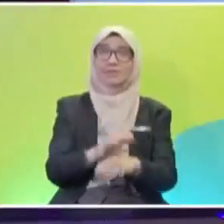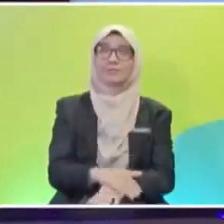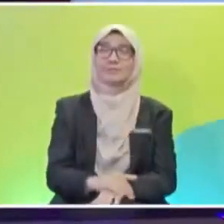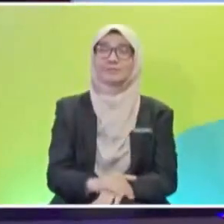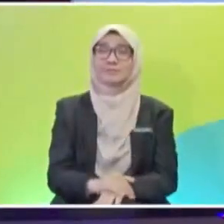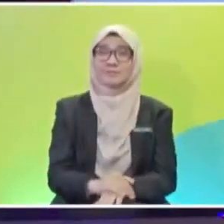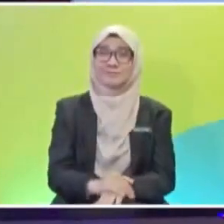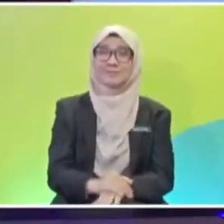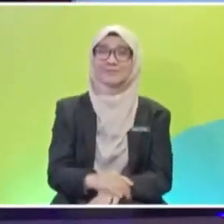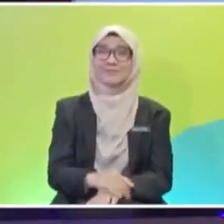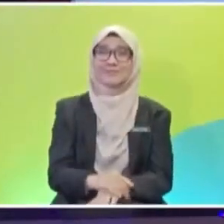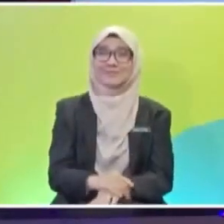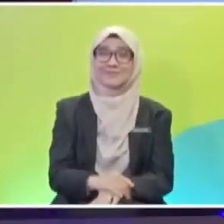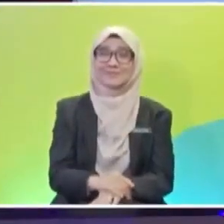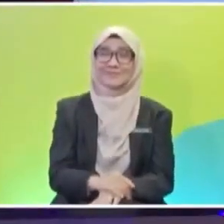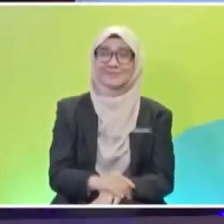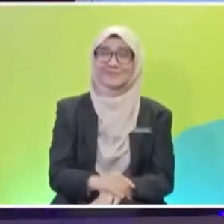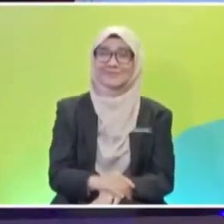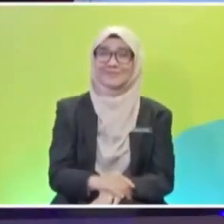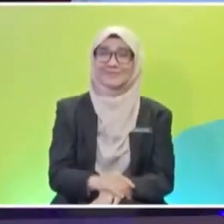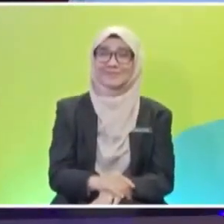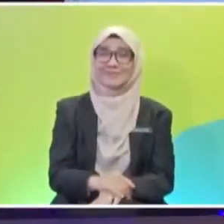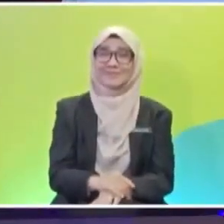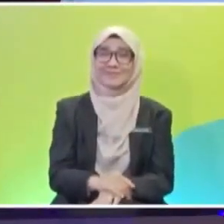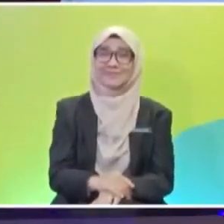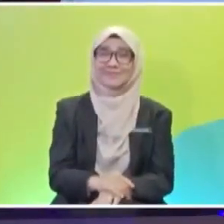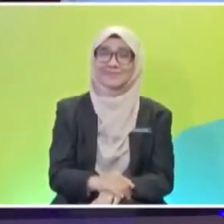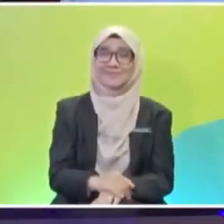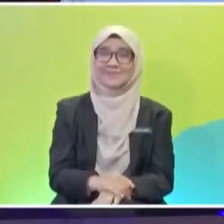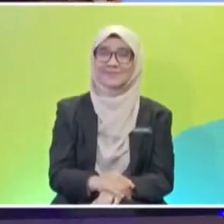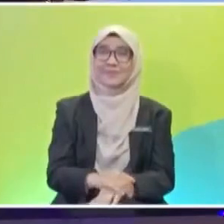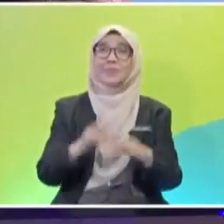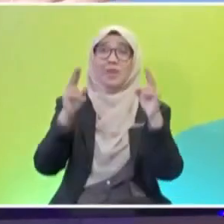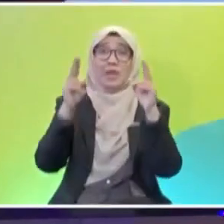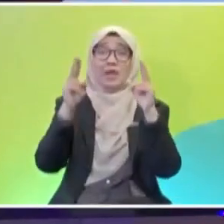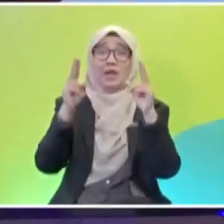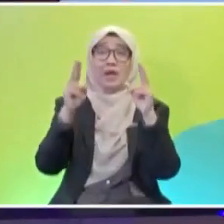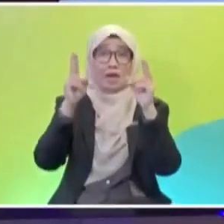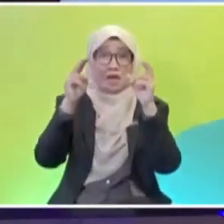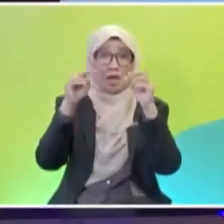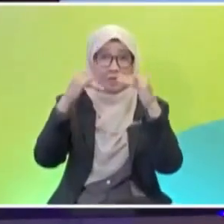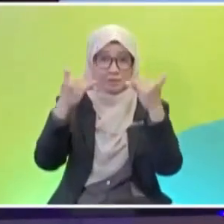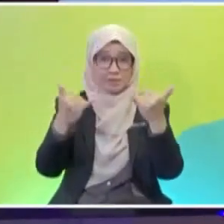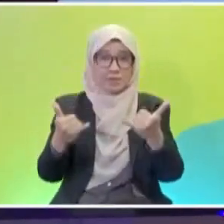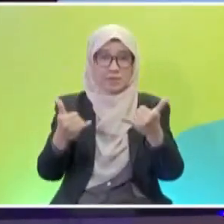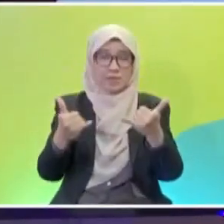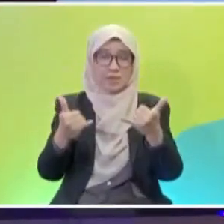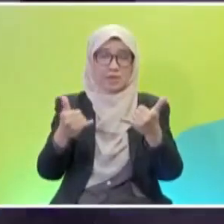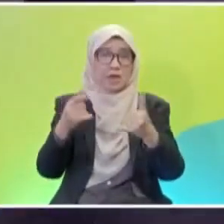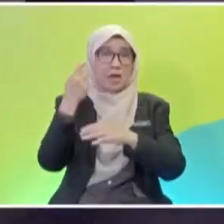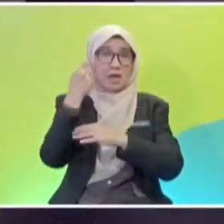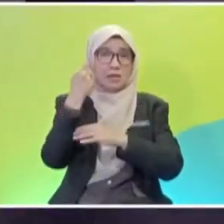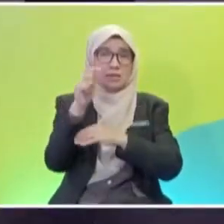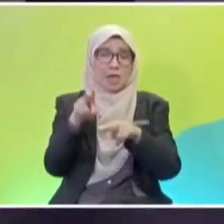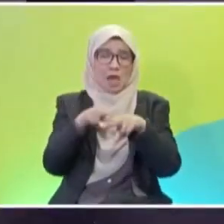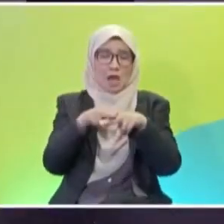Pair. I wonder what that is. Is it a wrong or displaced dynamic duo? Or something else? Something else.